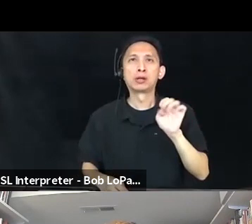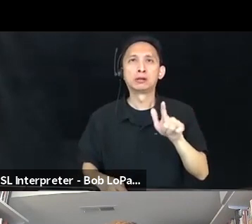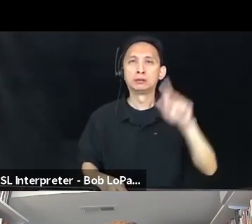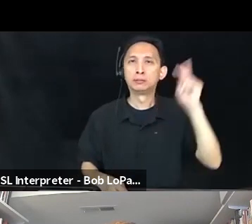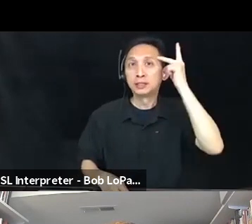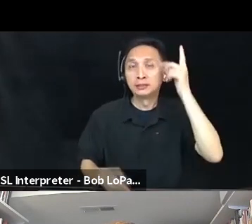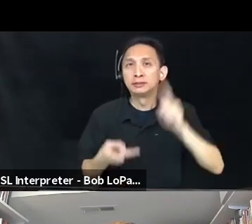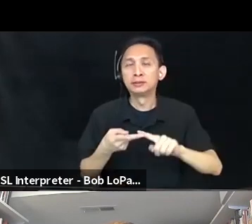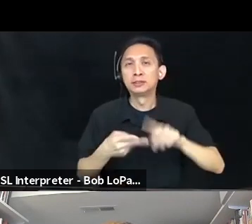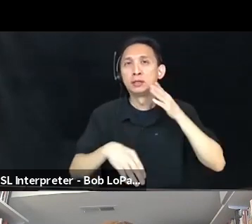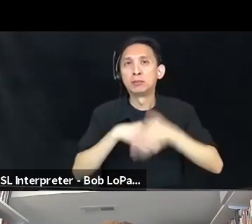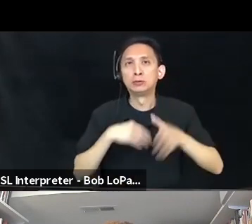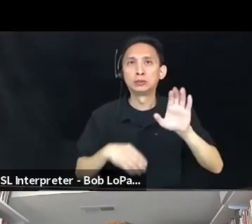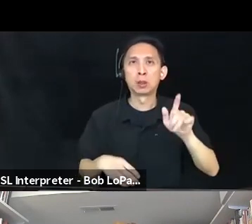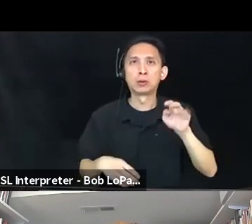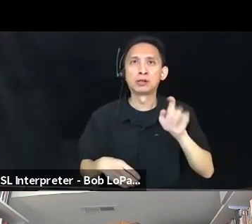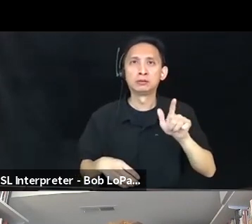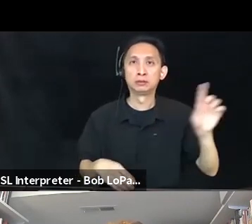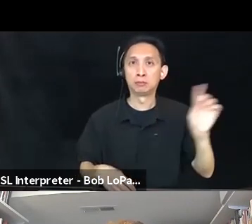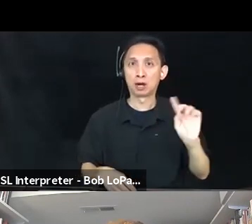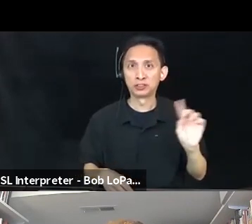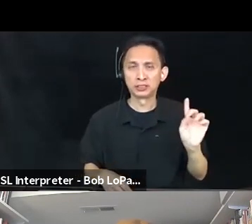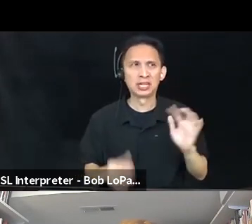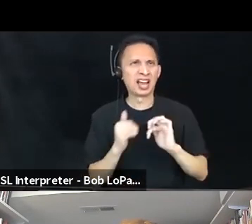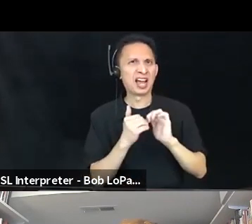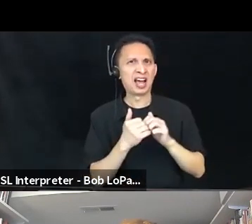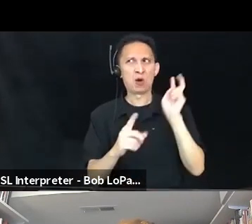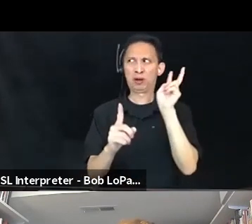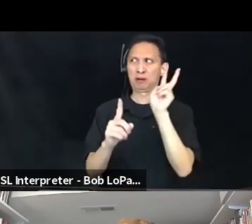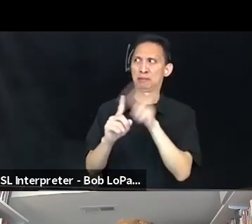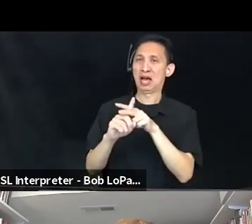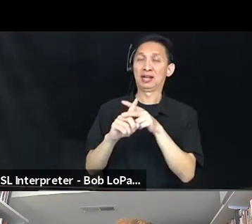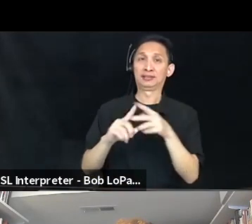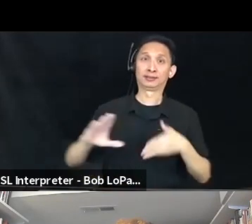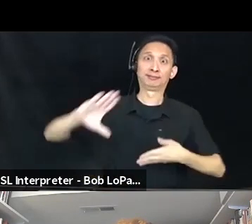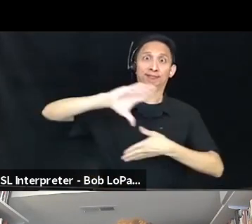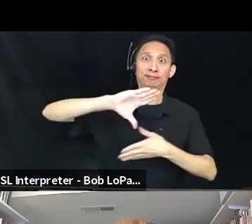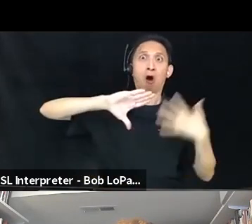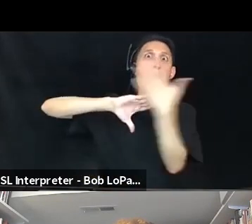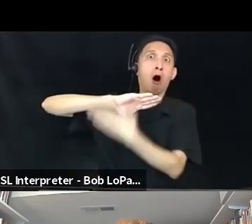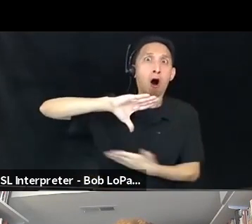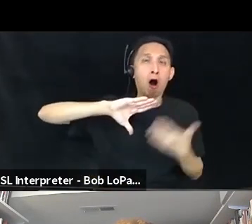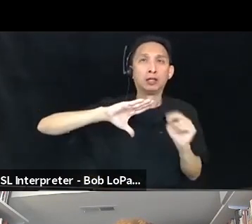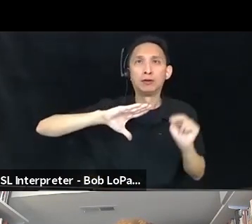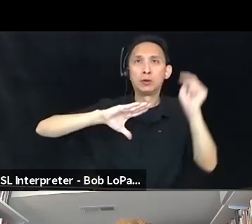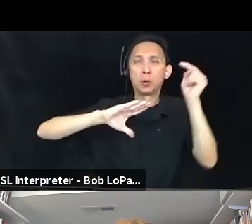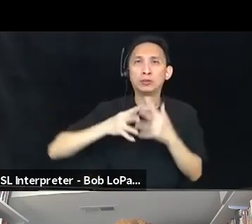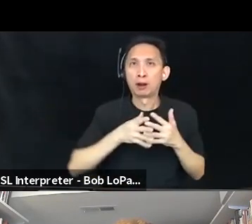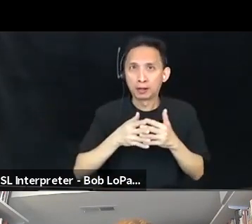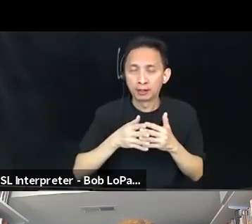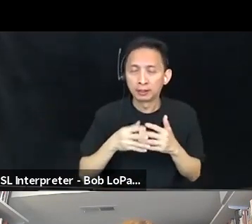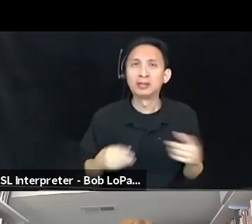democracy are for the wider world and for the North Atlantic context as well. So to think really globally